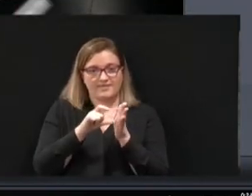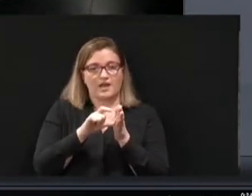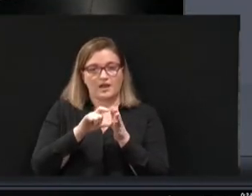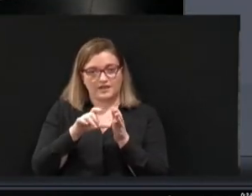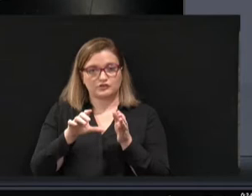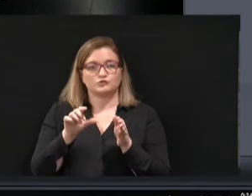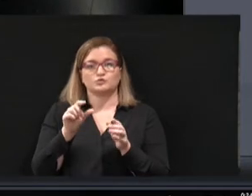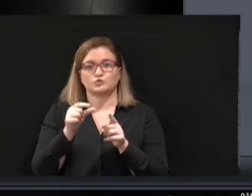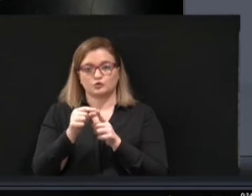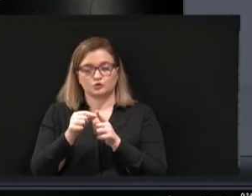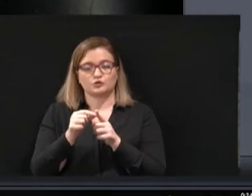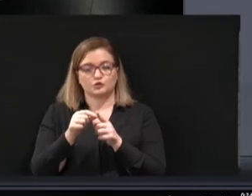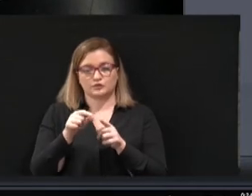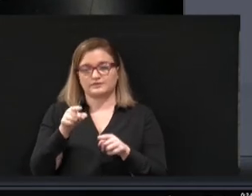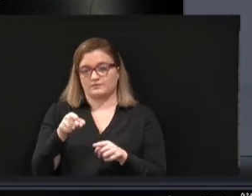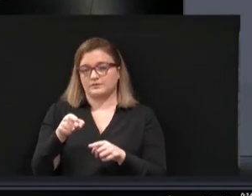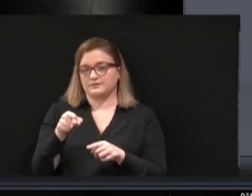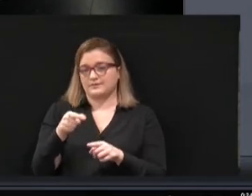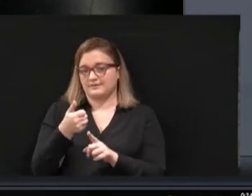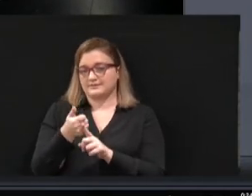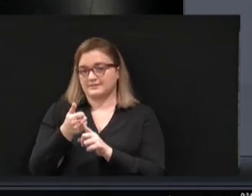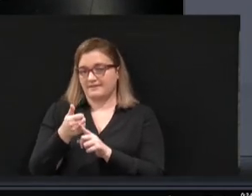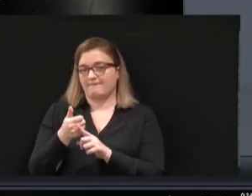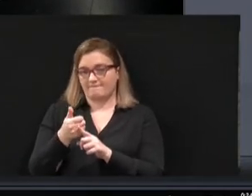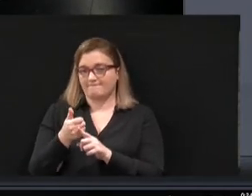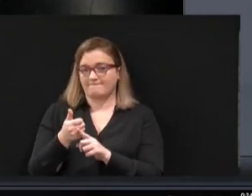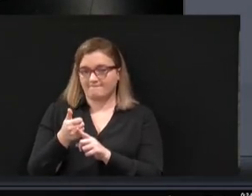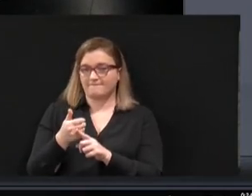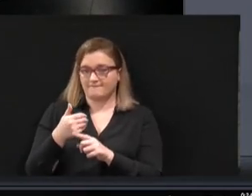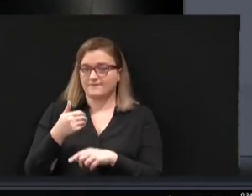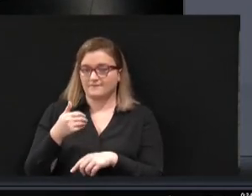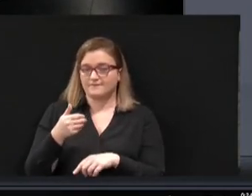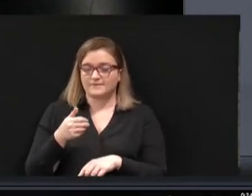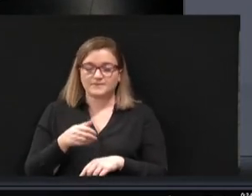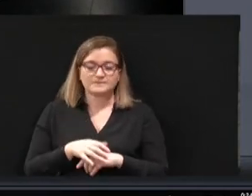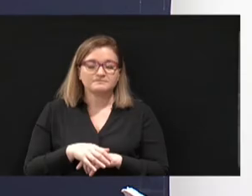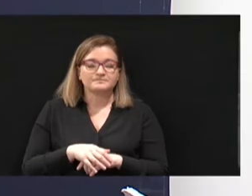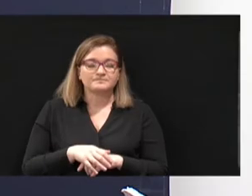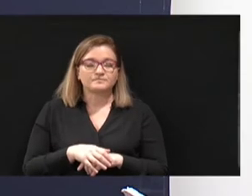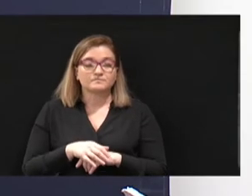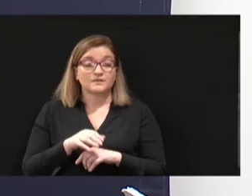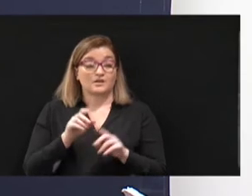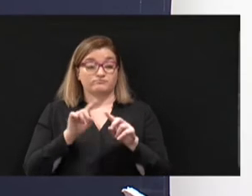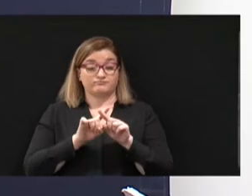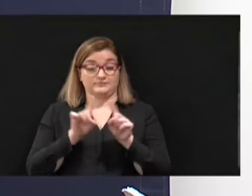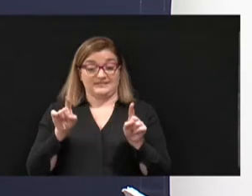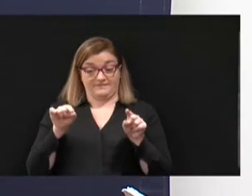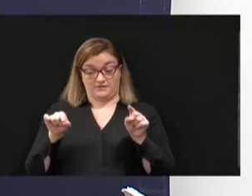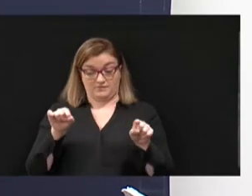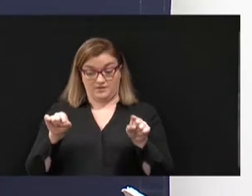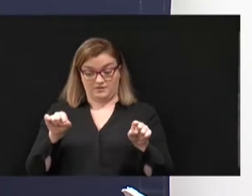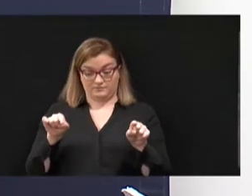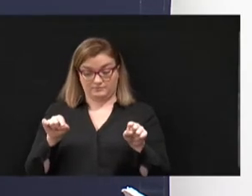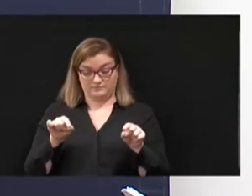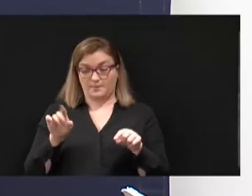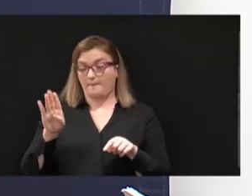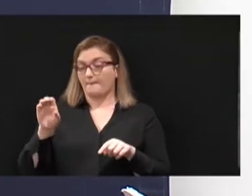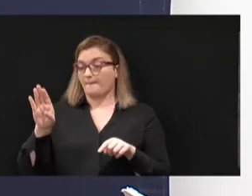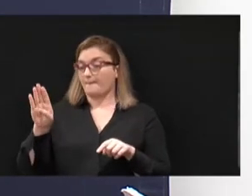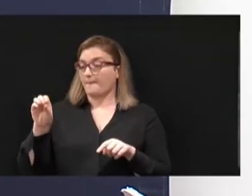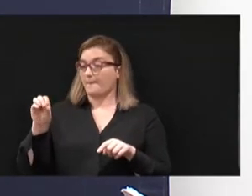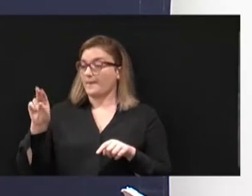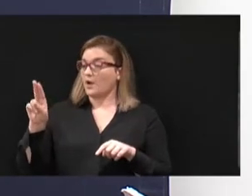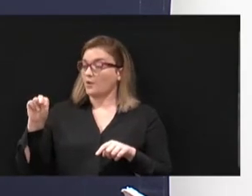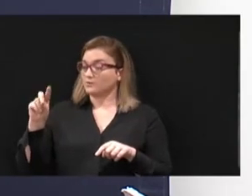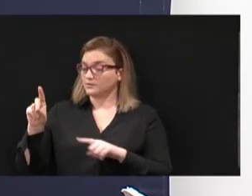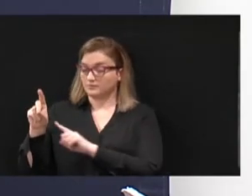last Latin root. Okay, so that's the difference between free morphemes and bound morphemes. And when we talk a